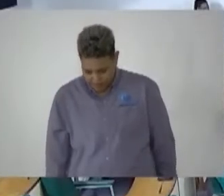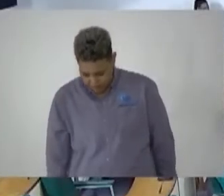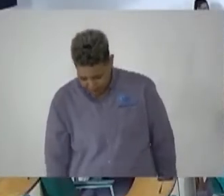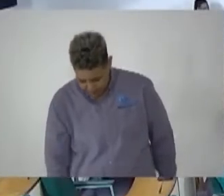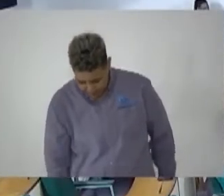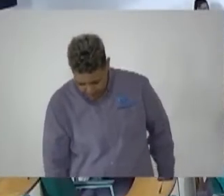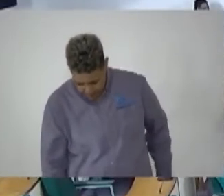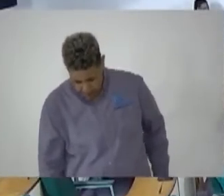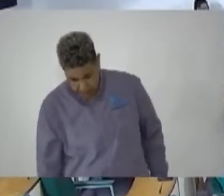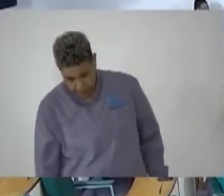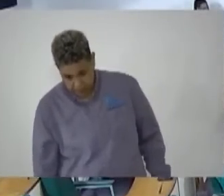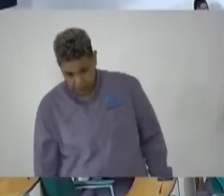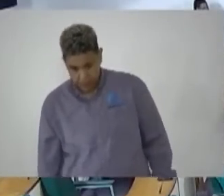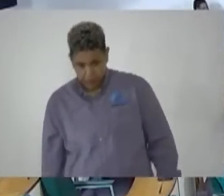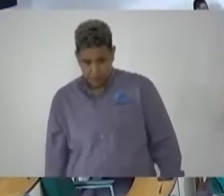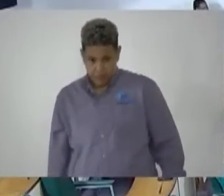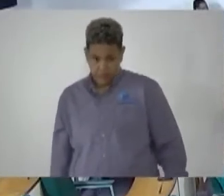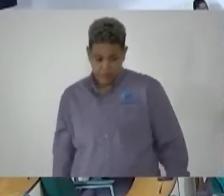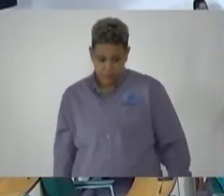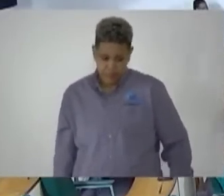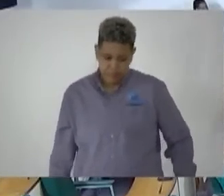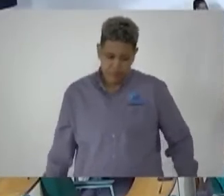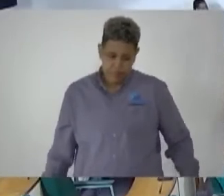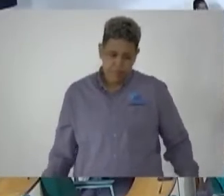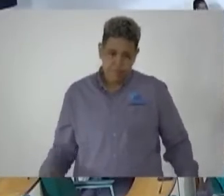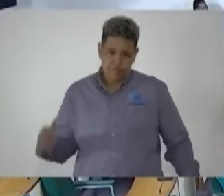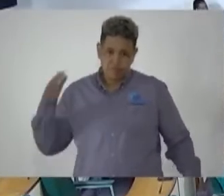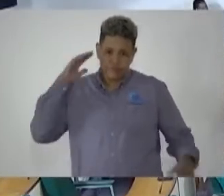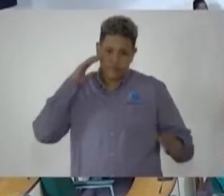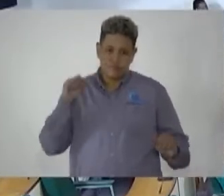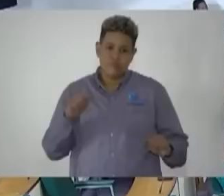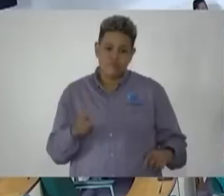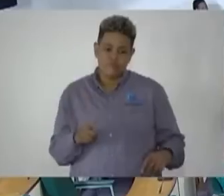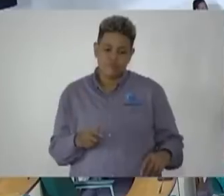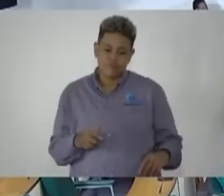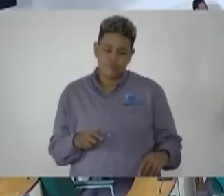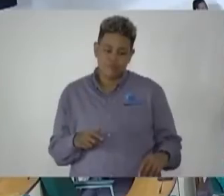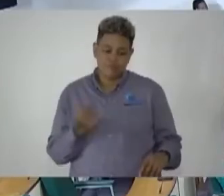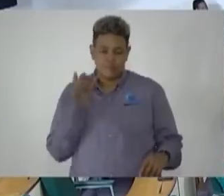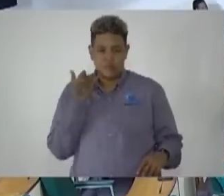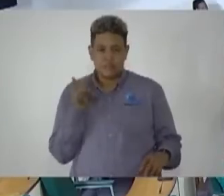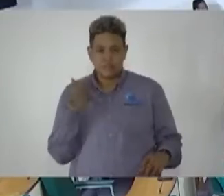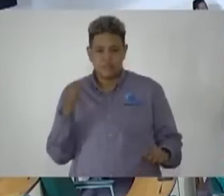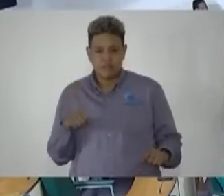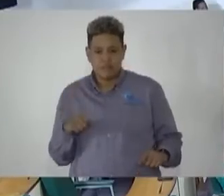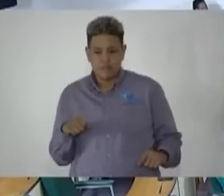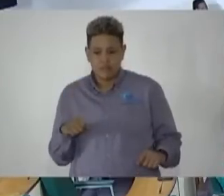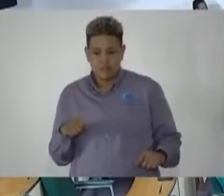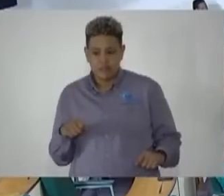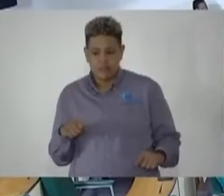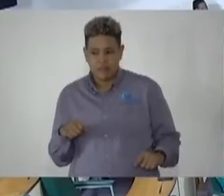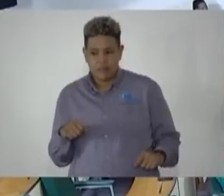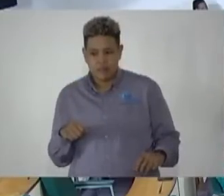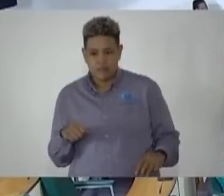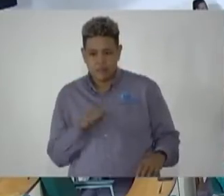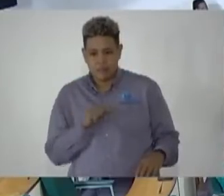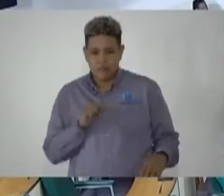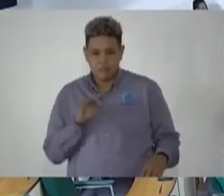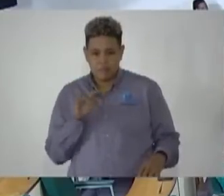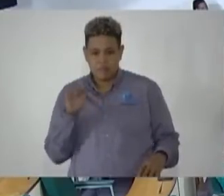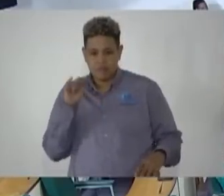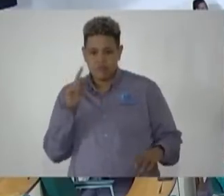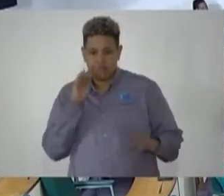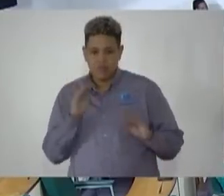President, one thing. Mr. President, if I may just... Thank you very much, Minister. Senator Fraser. Just